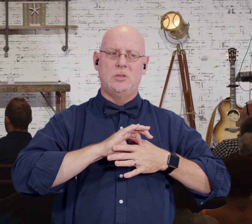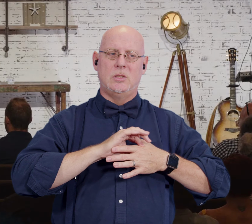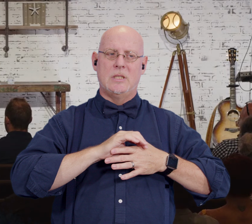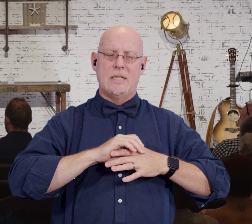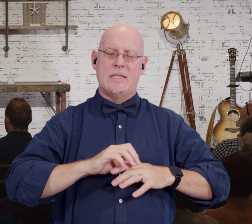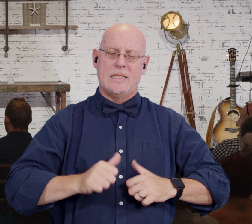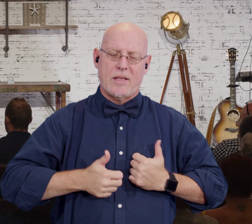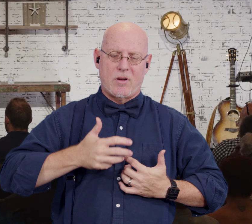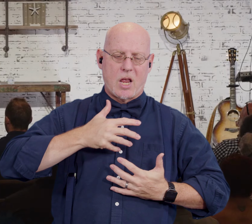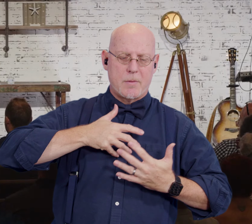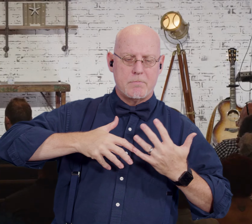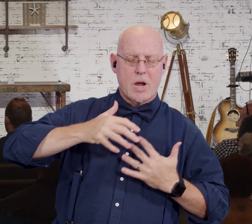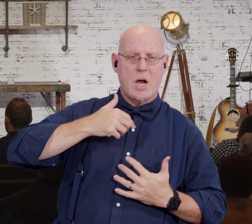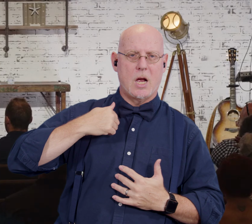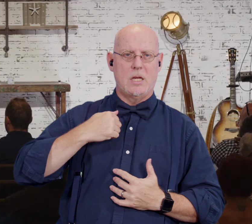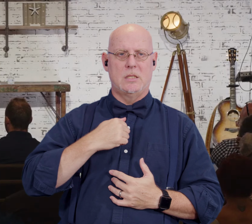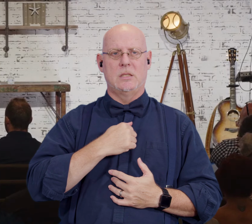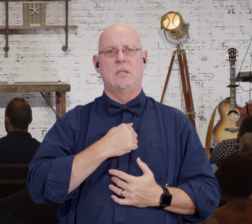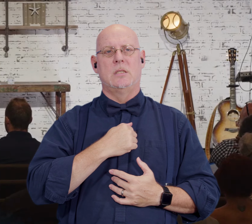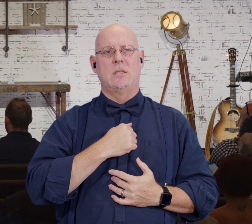and made his dwelling among us.